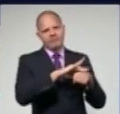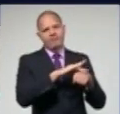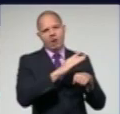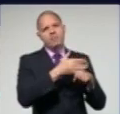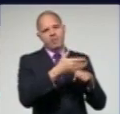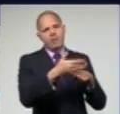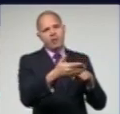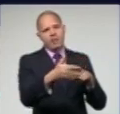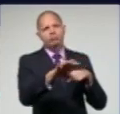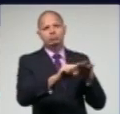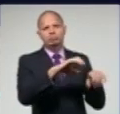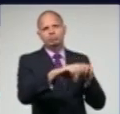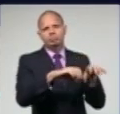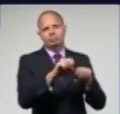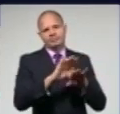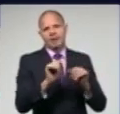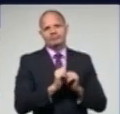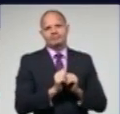51.1% and